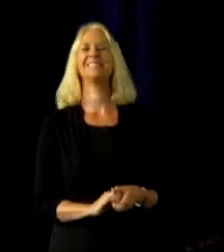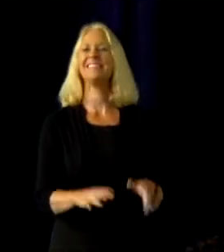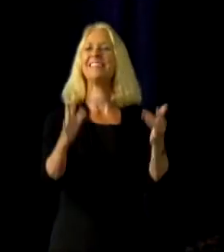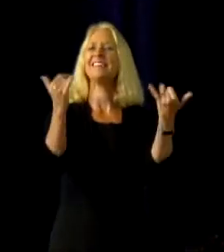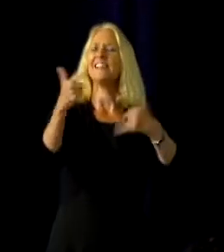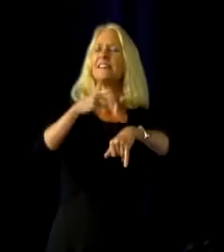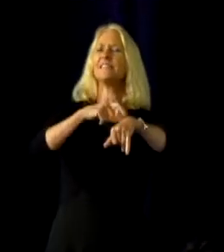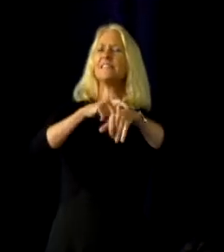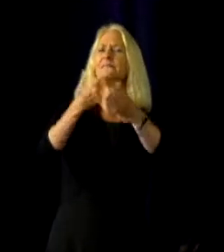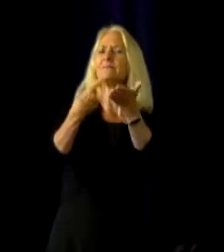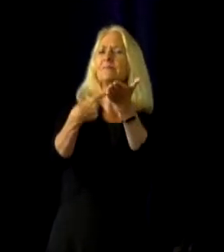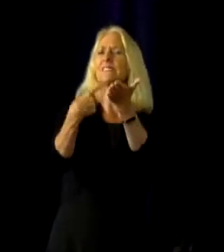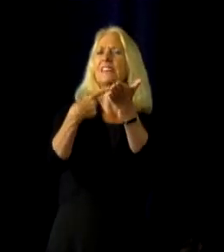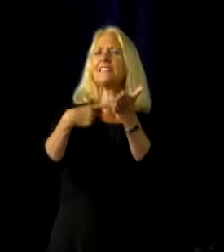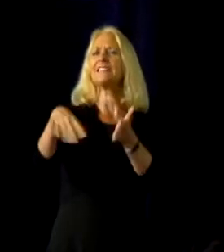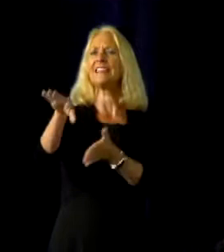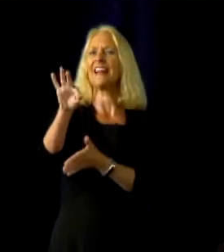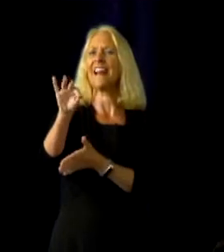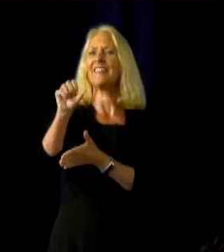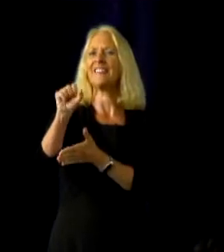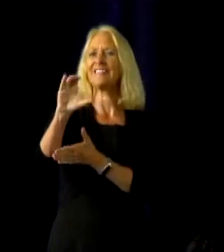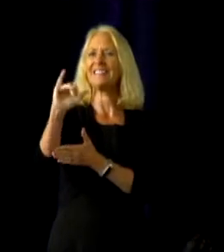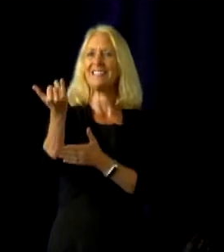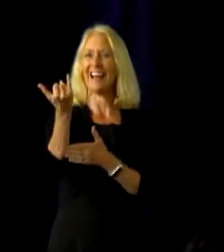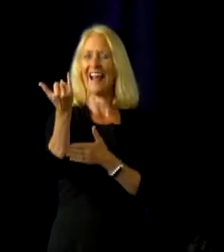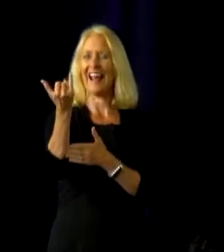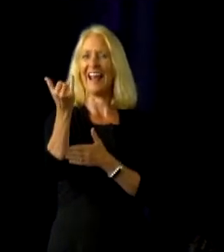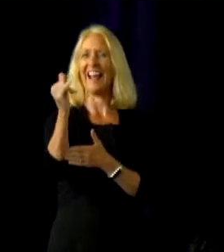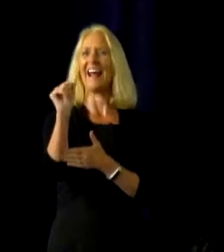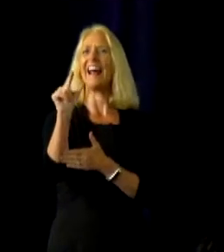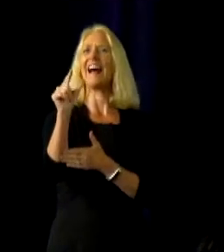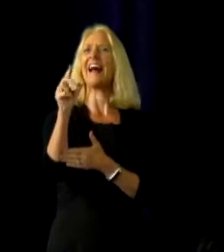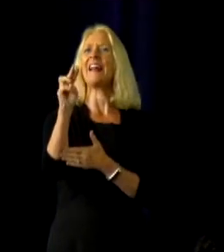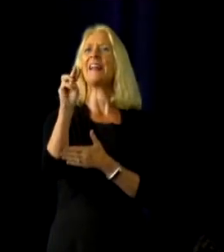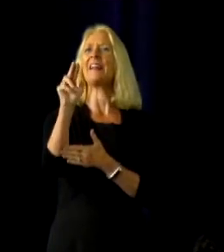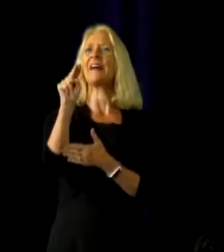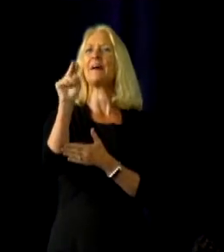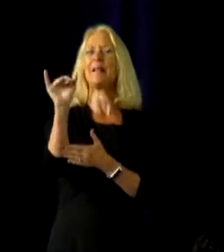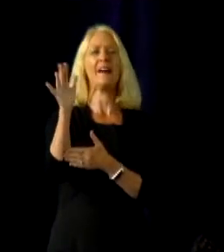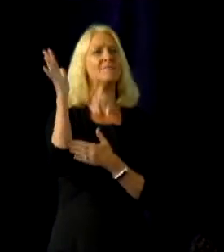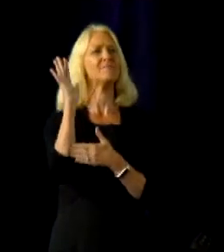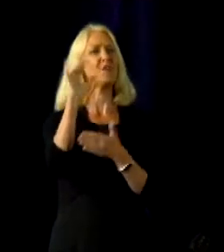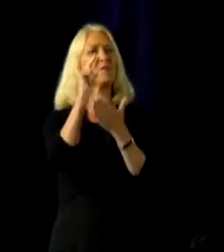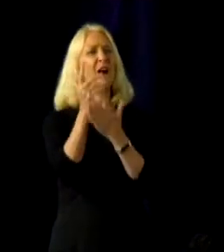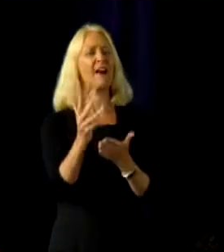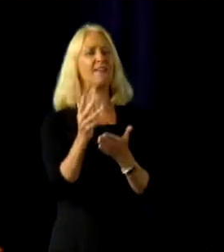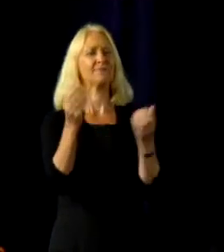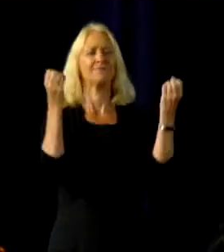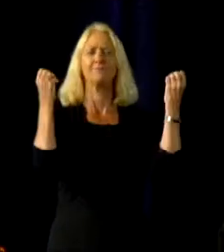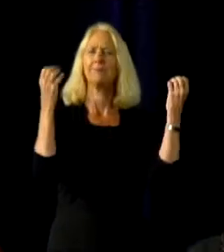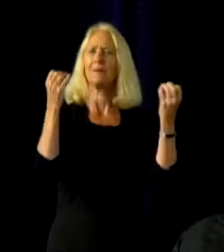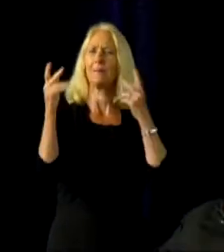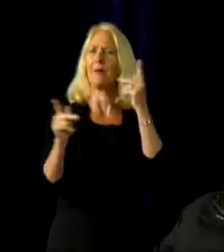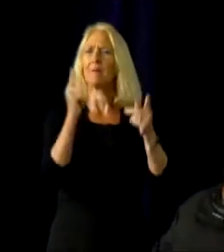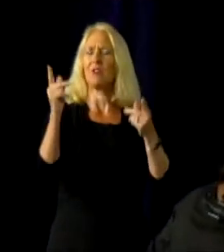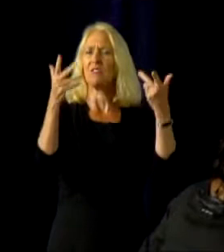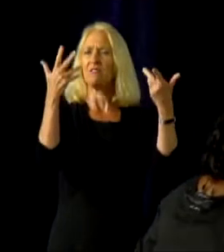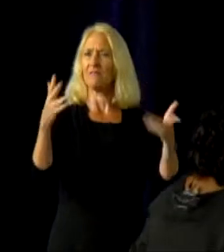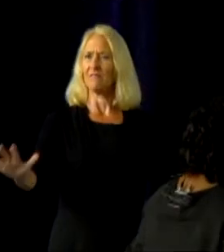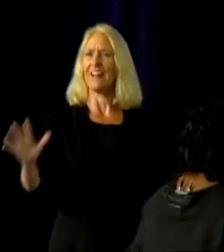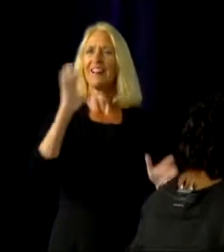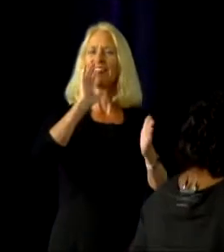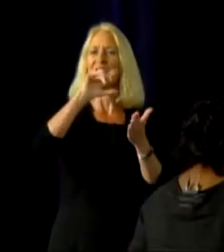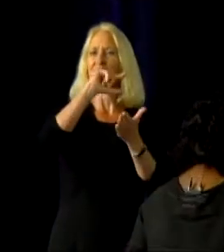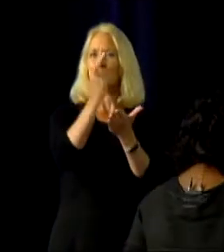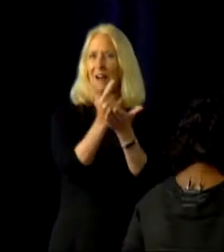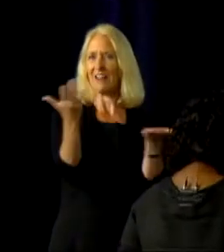to talk about FSCJ alumni. You know, thousands of people have completed one or more degrees right here